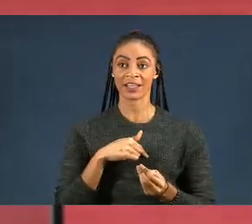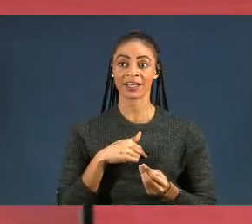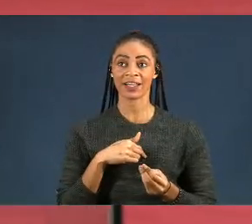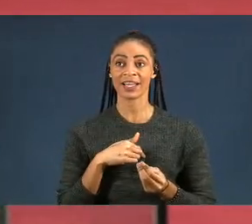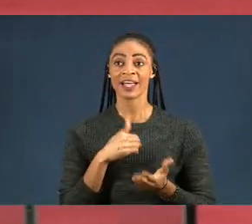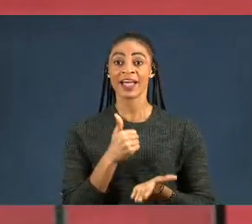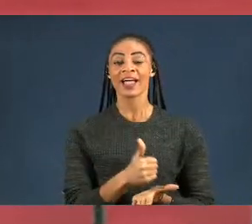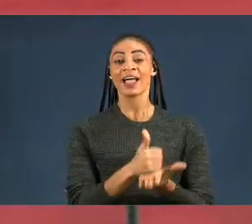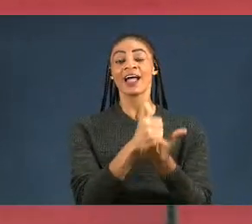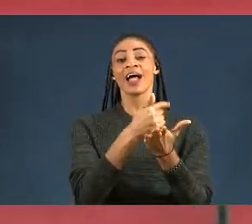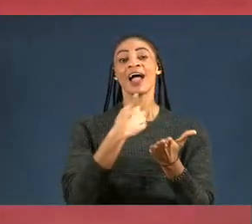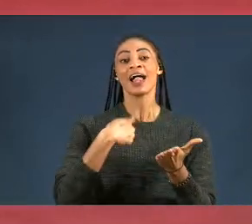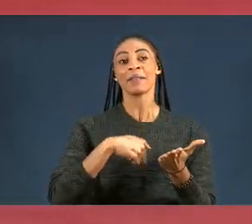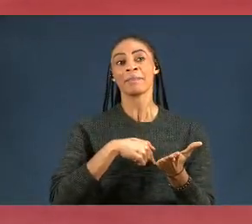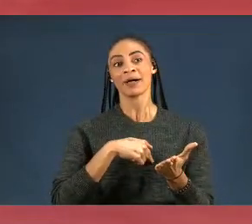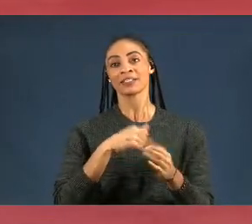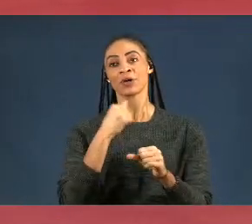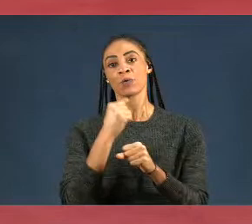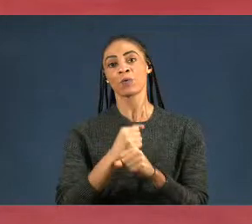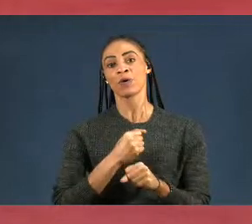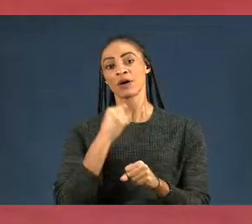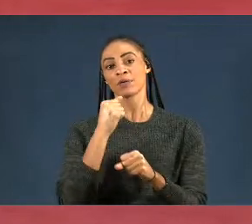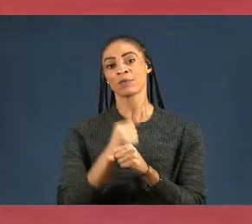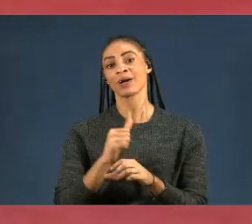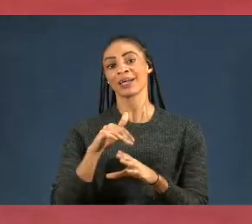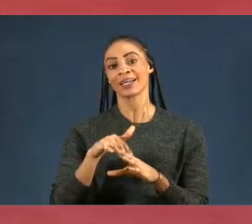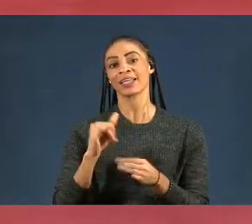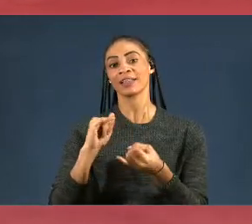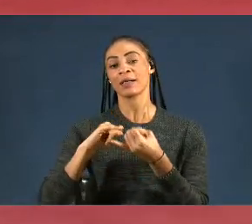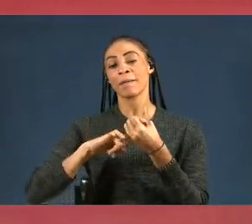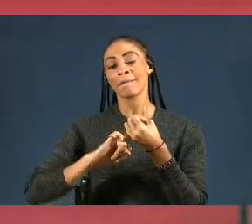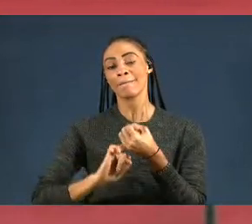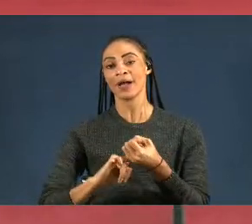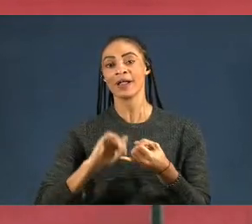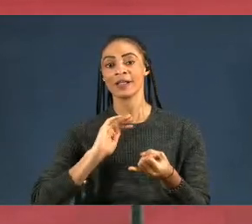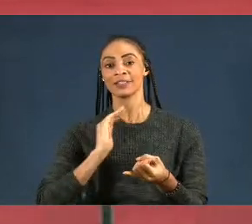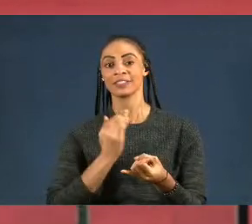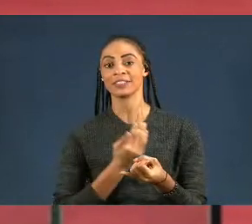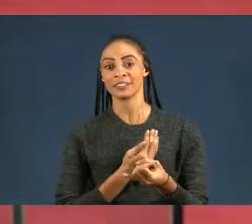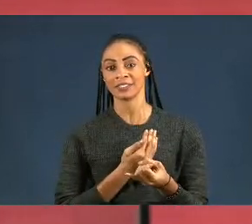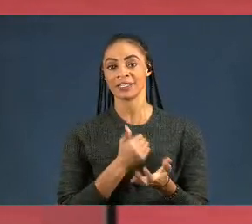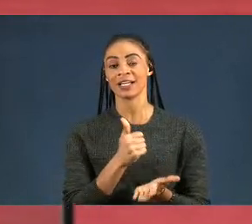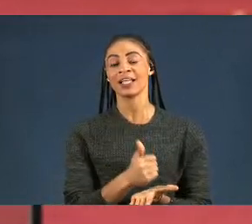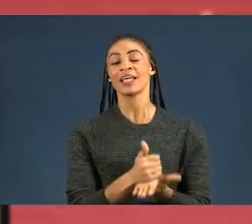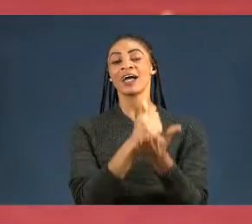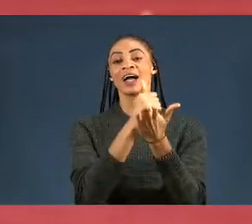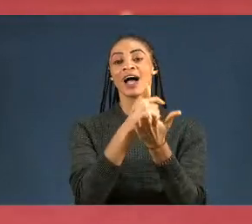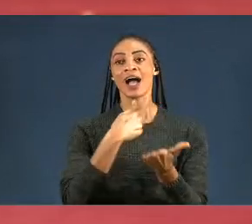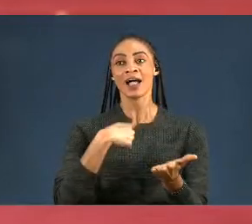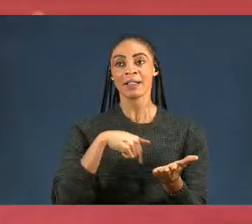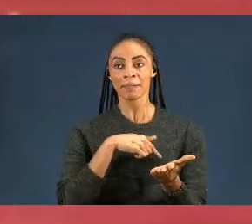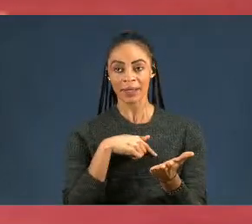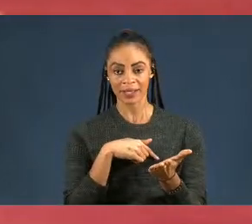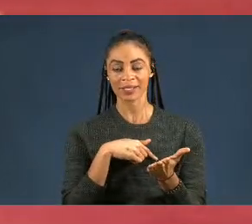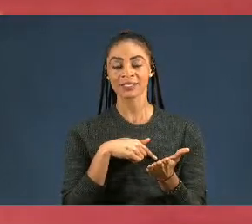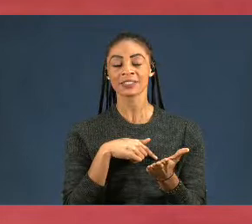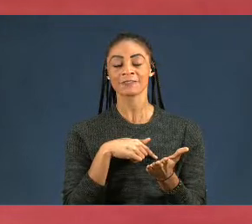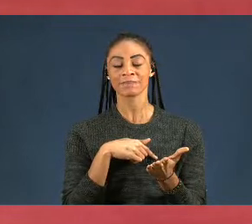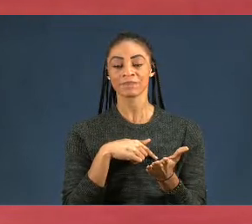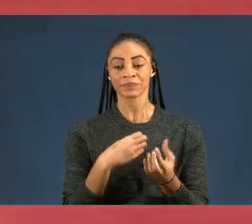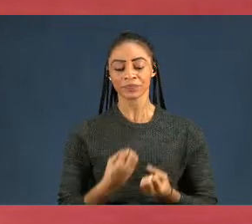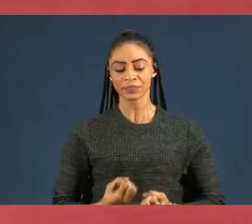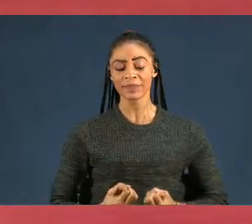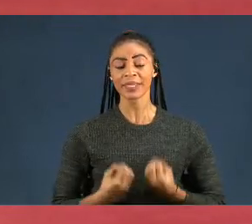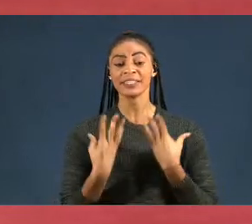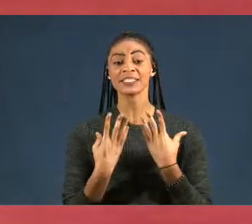on our marriages. Give us the willingness to give our relationships all that we have, Lord, to give